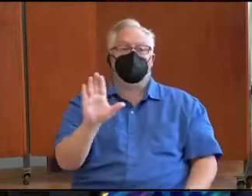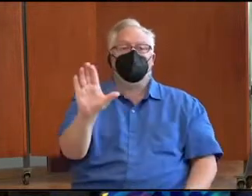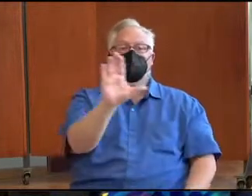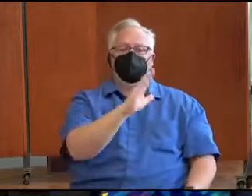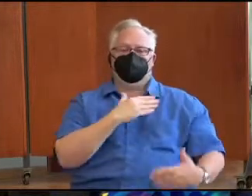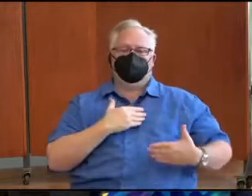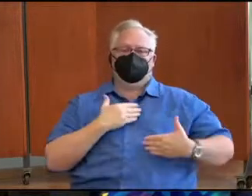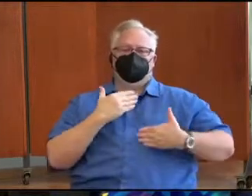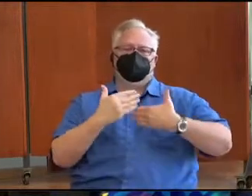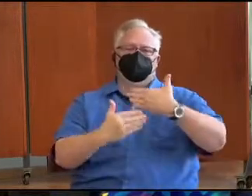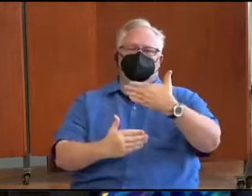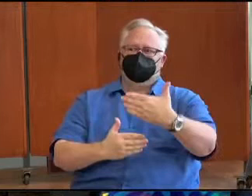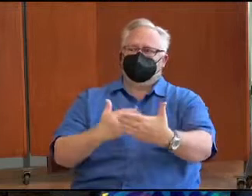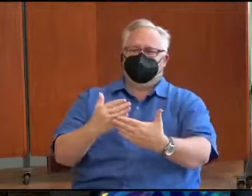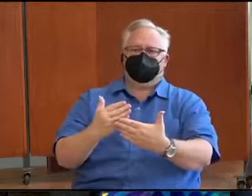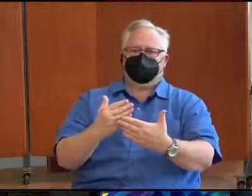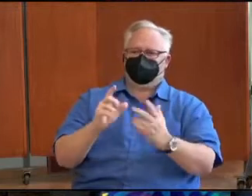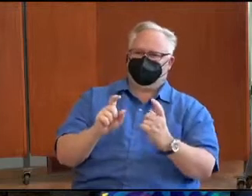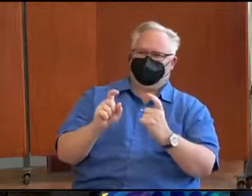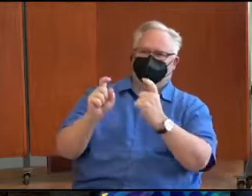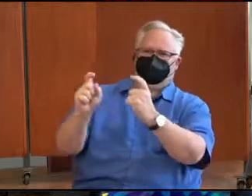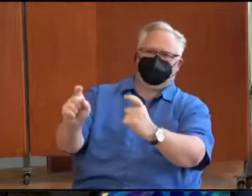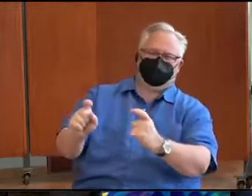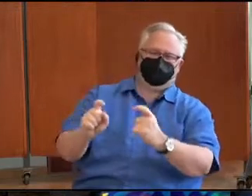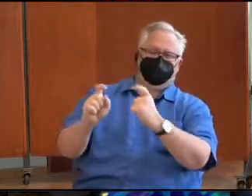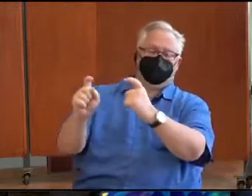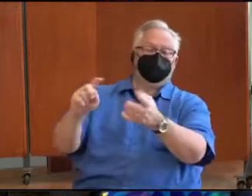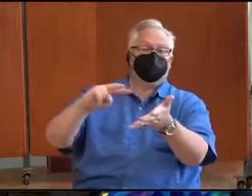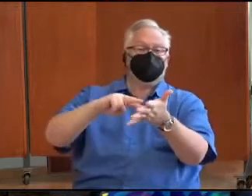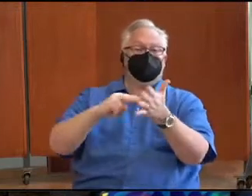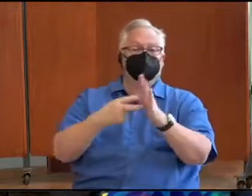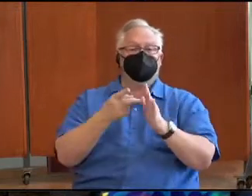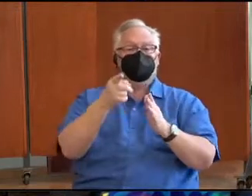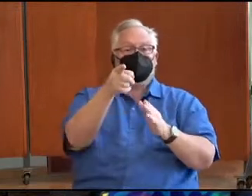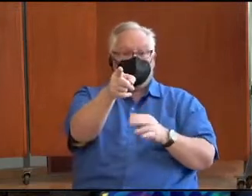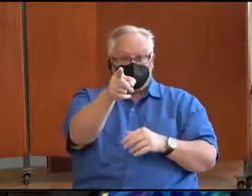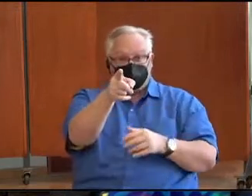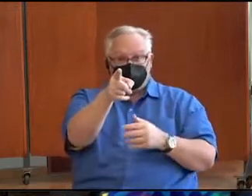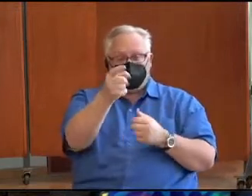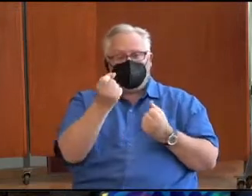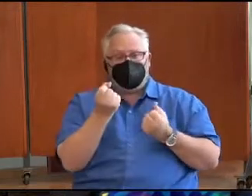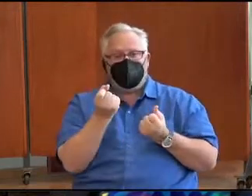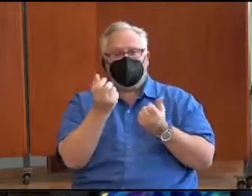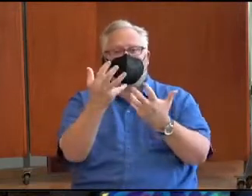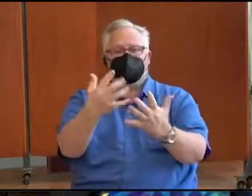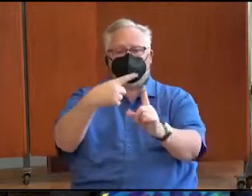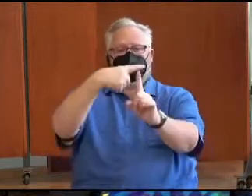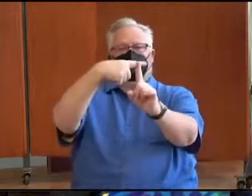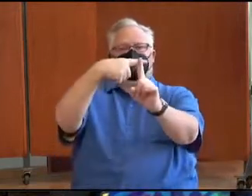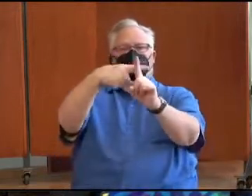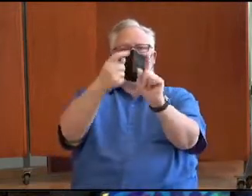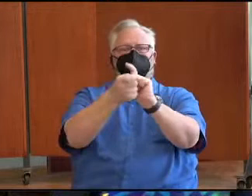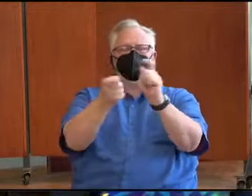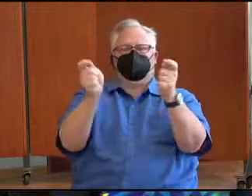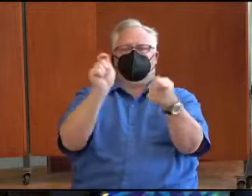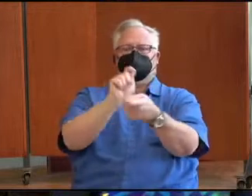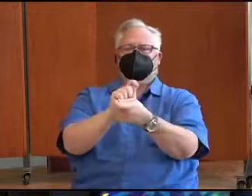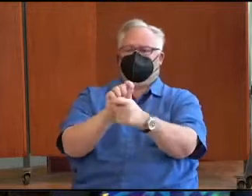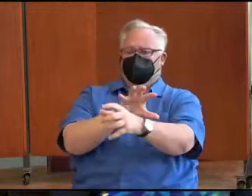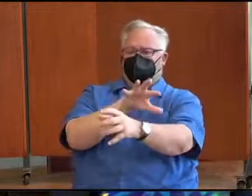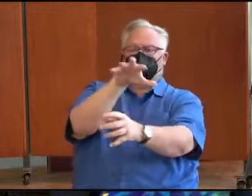generosity means that you are making a difference in the lives of congregations that you will never